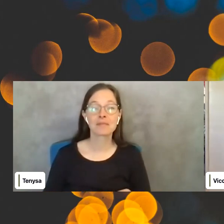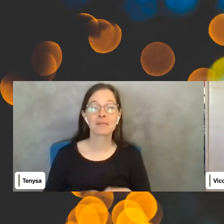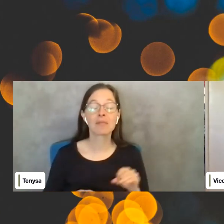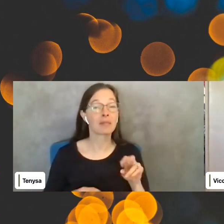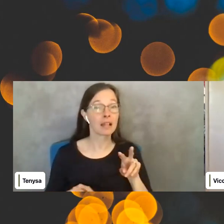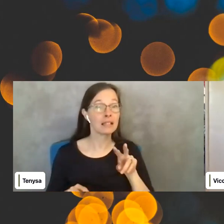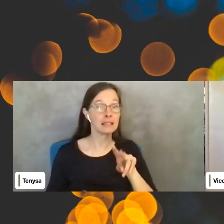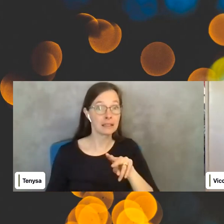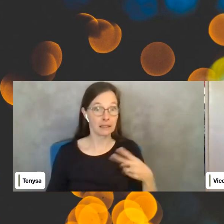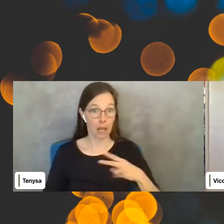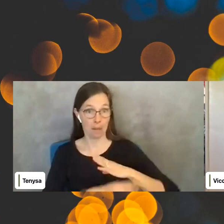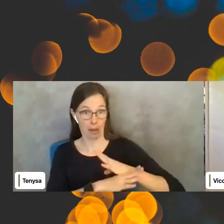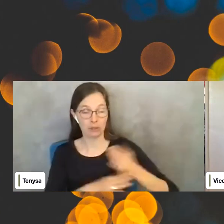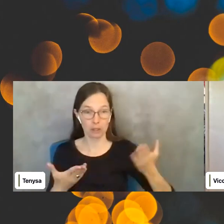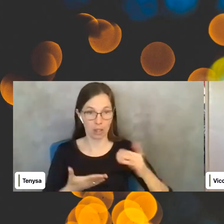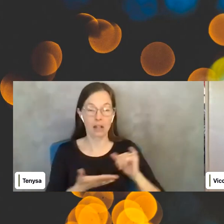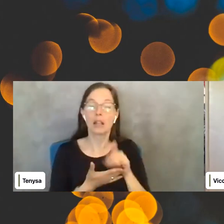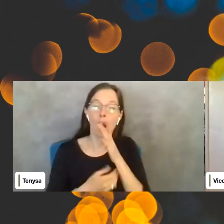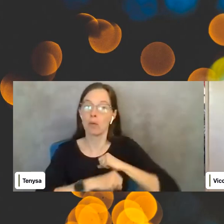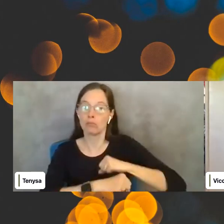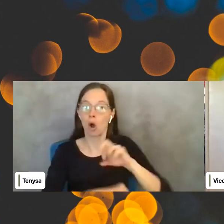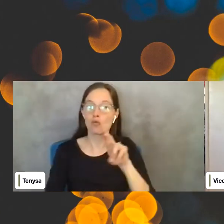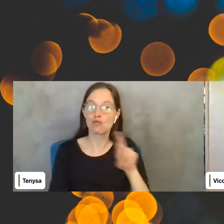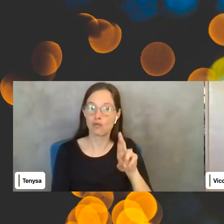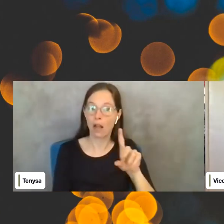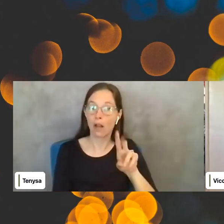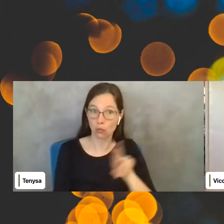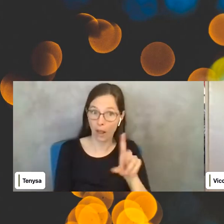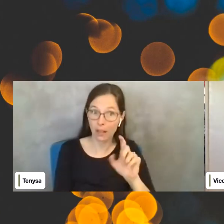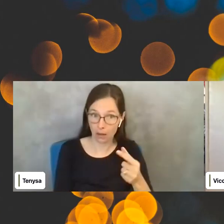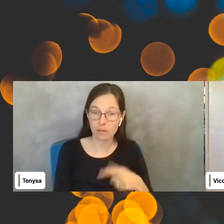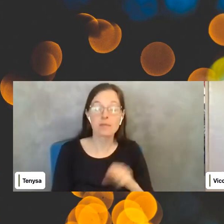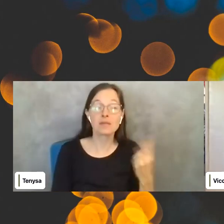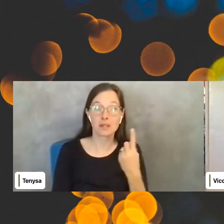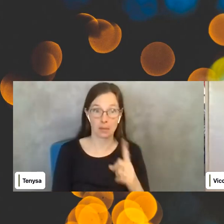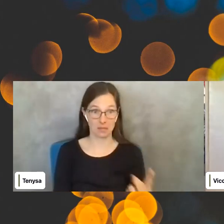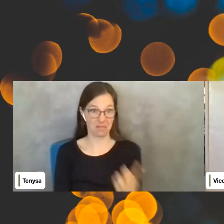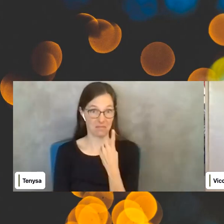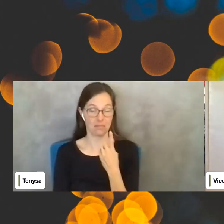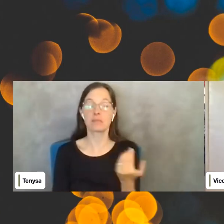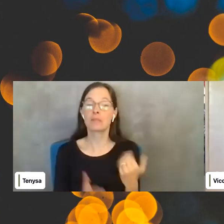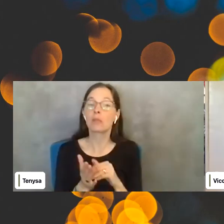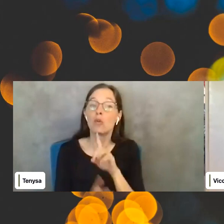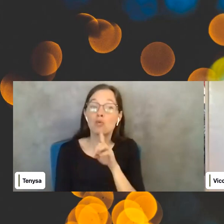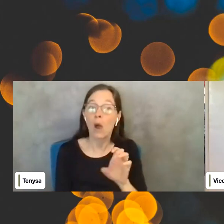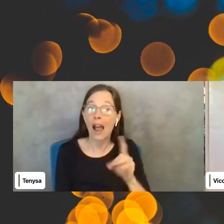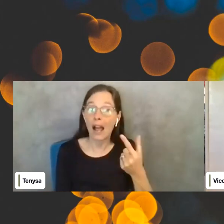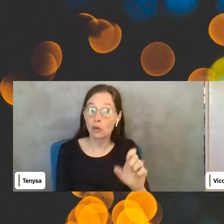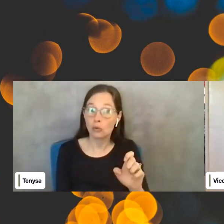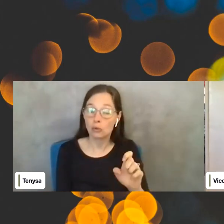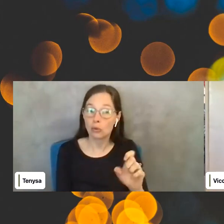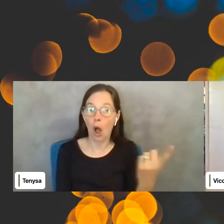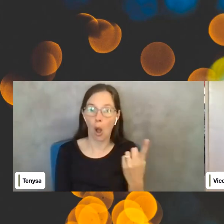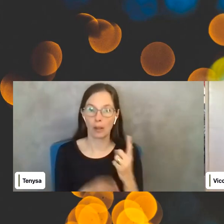This covers your right leg. So if someone's coming at you, again, remember the true edge is always facing